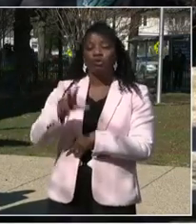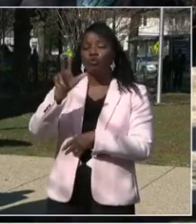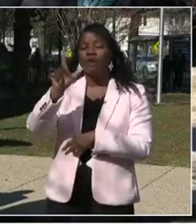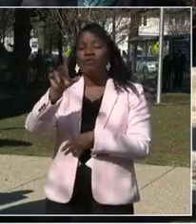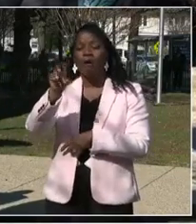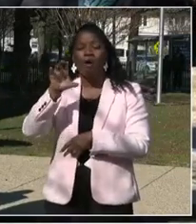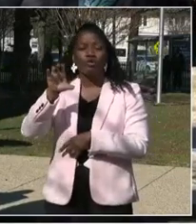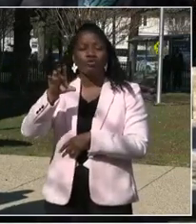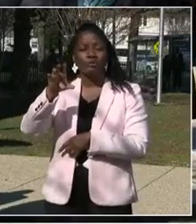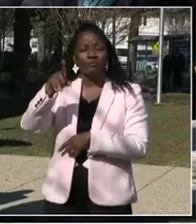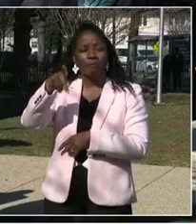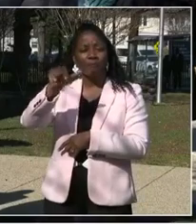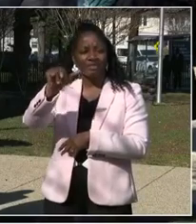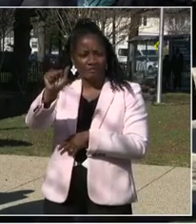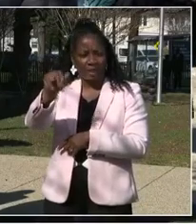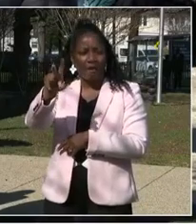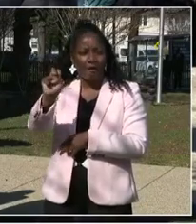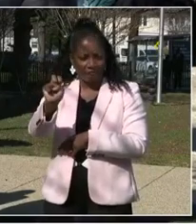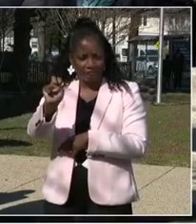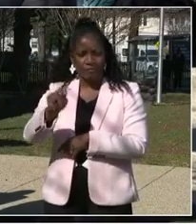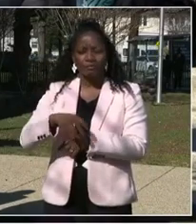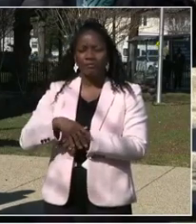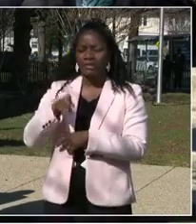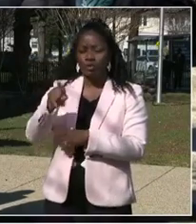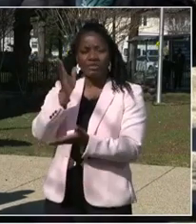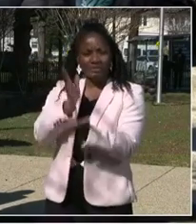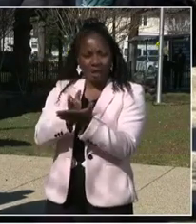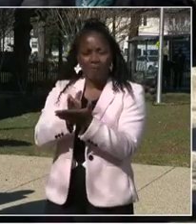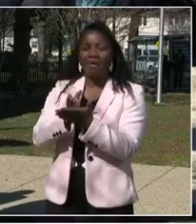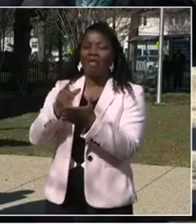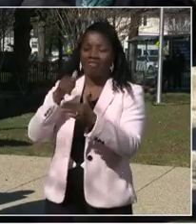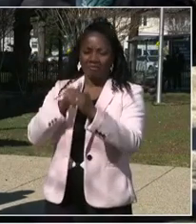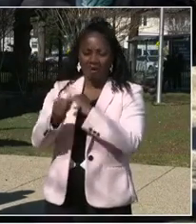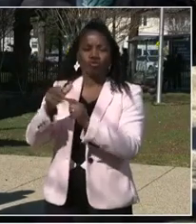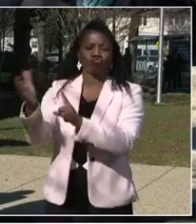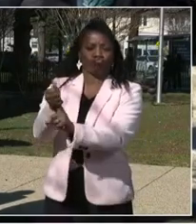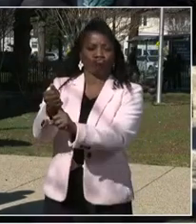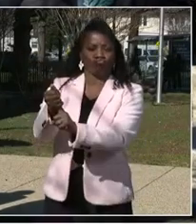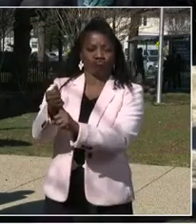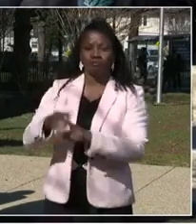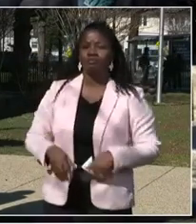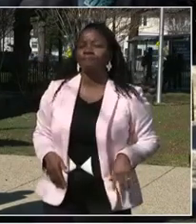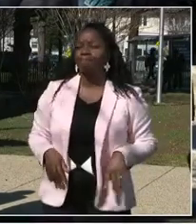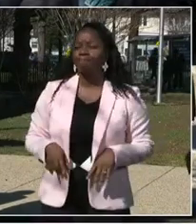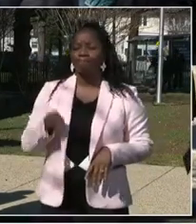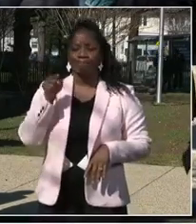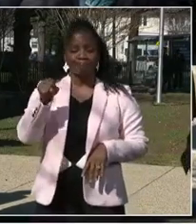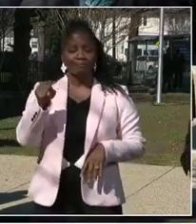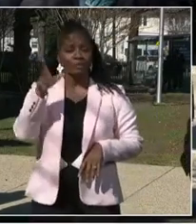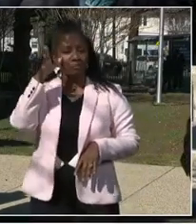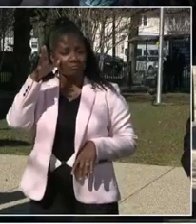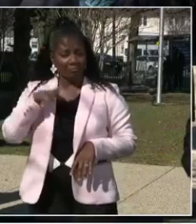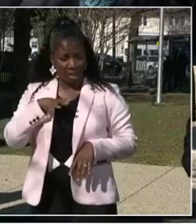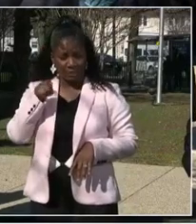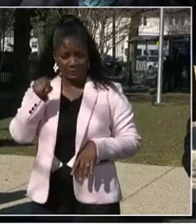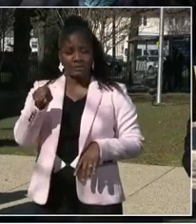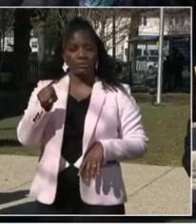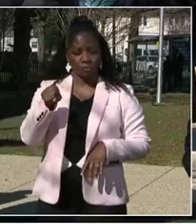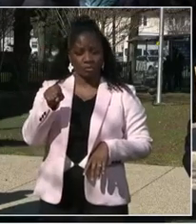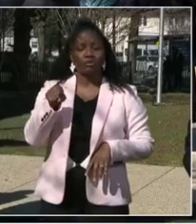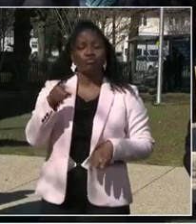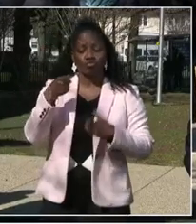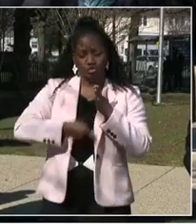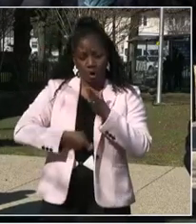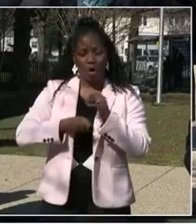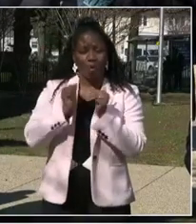Avenue Southeast, where he was stopped and placed under arrest. Mr. Brevard was charged in each